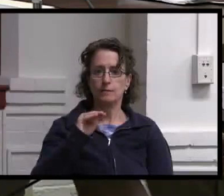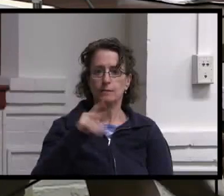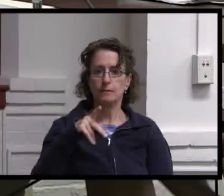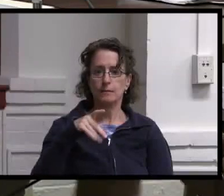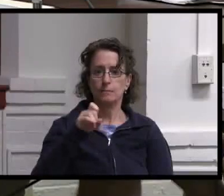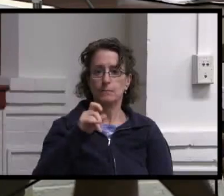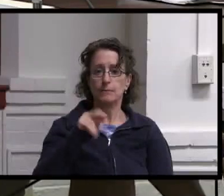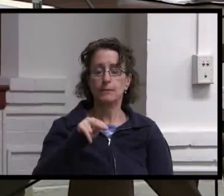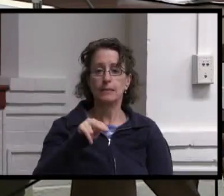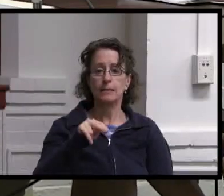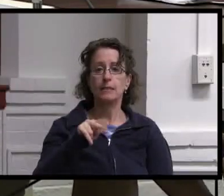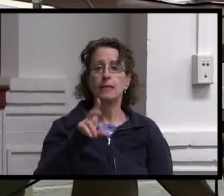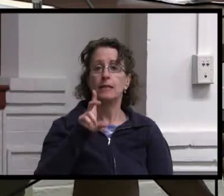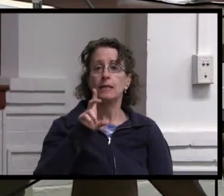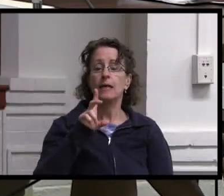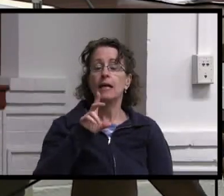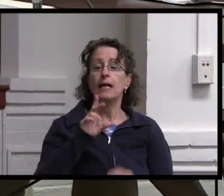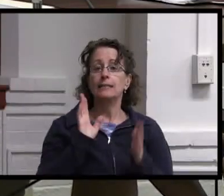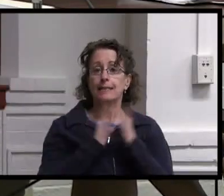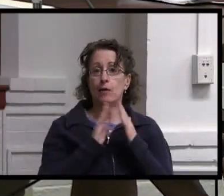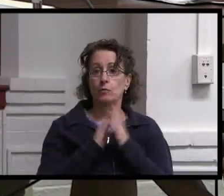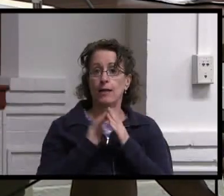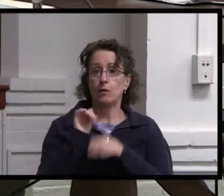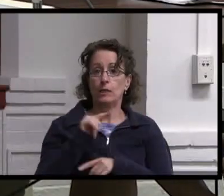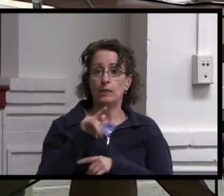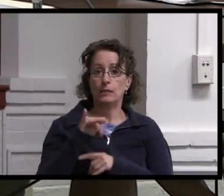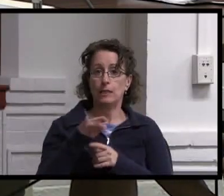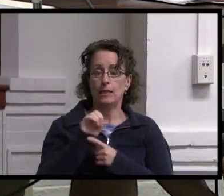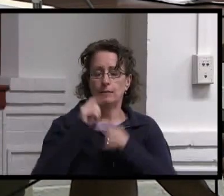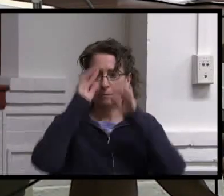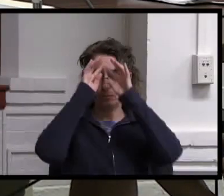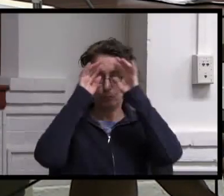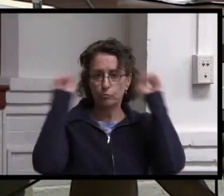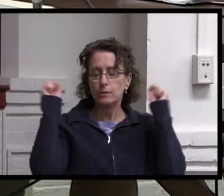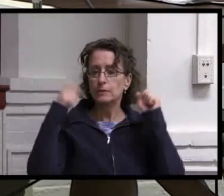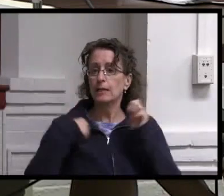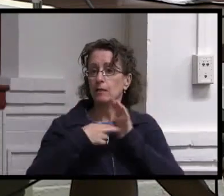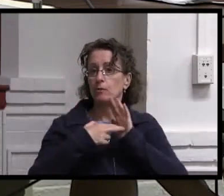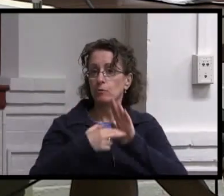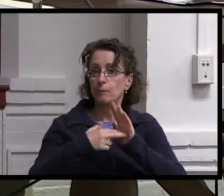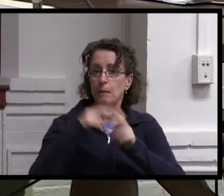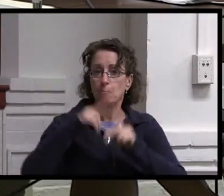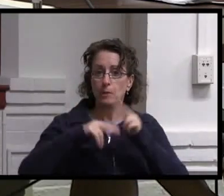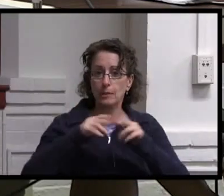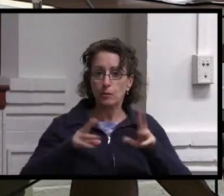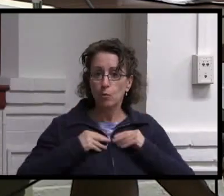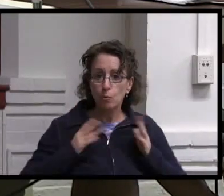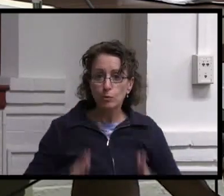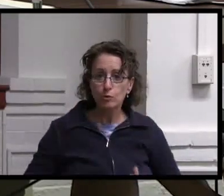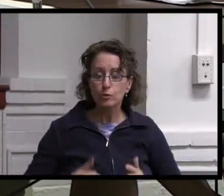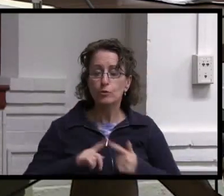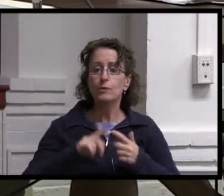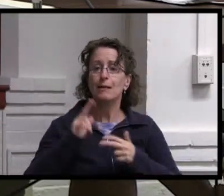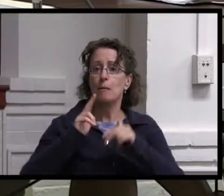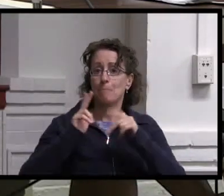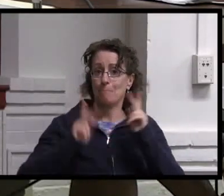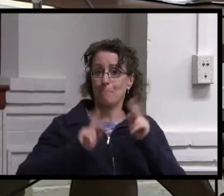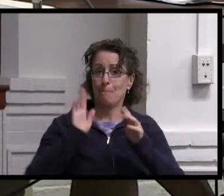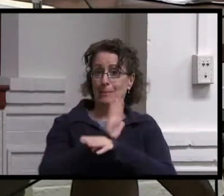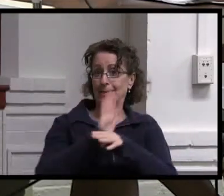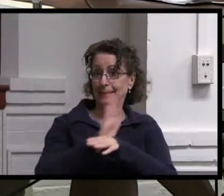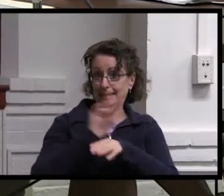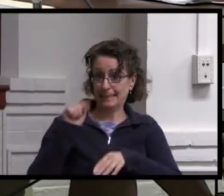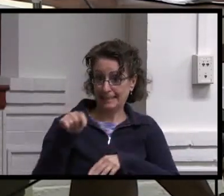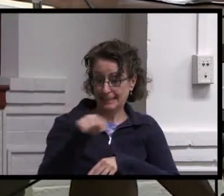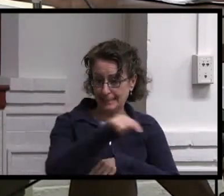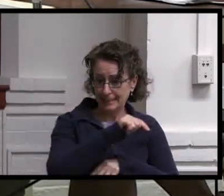Brattleboro Alliance, which represents the building owners, the business people, and also the residents in